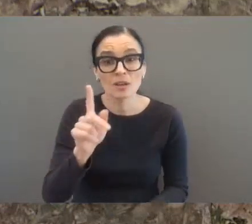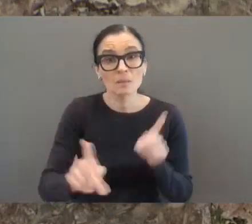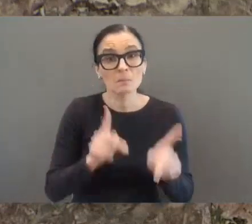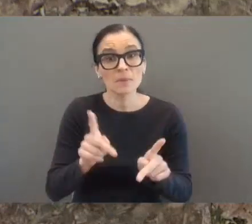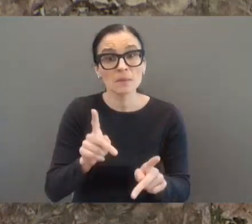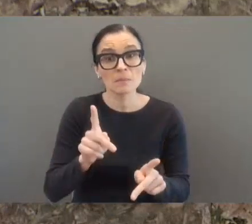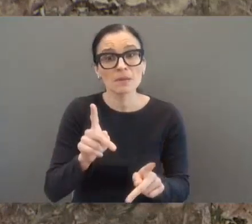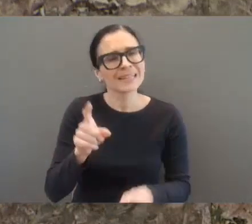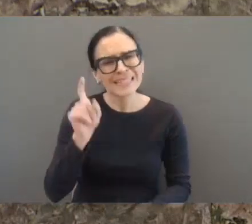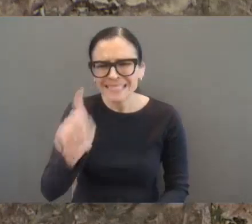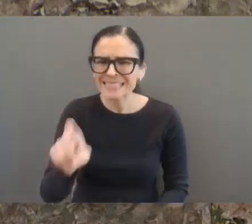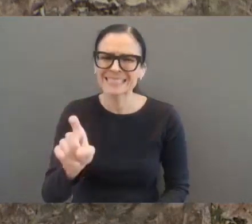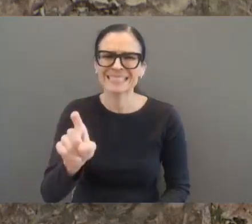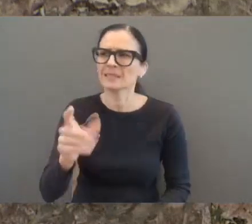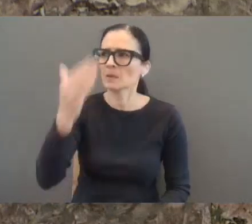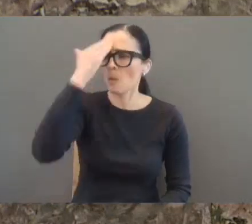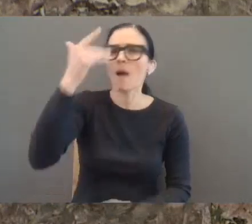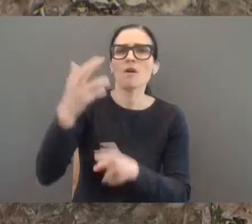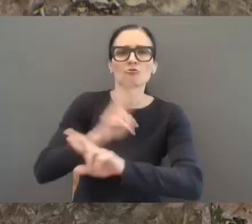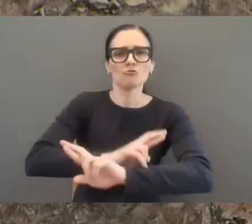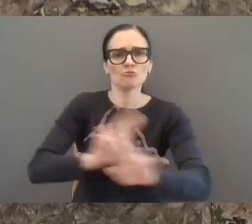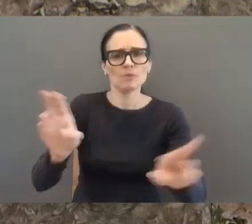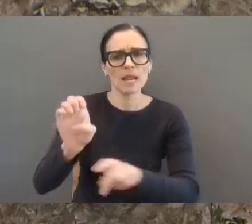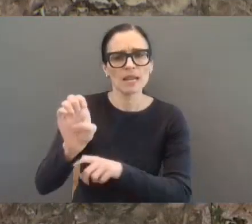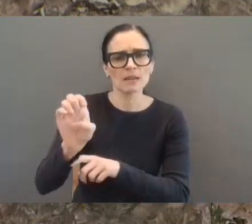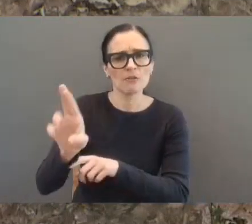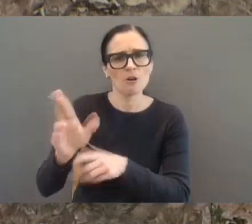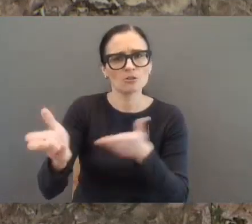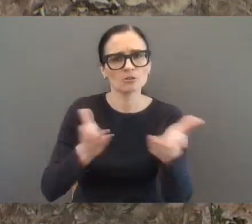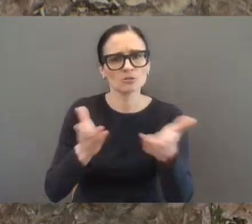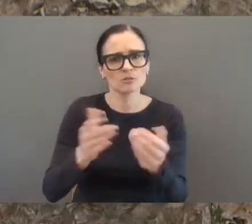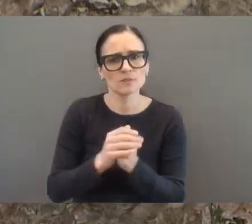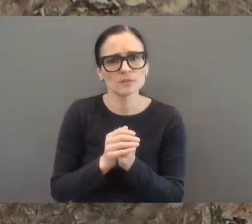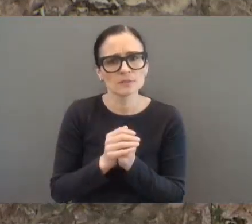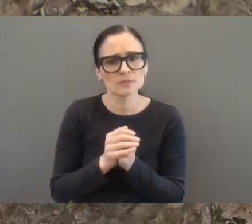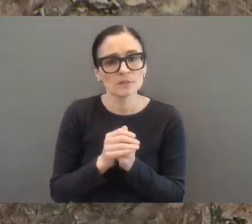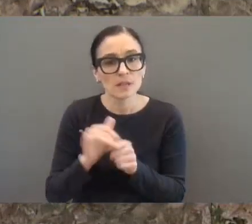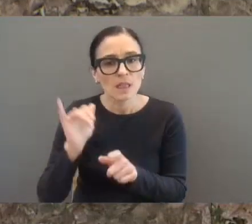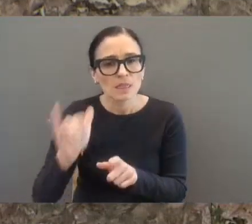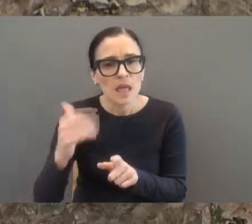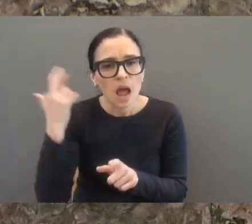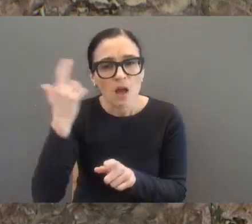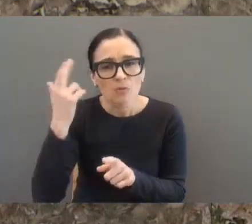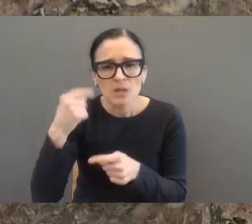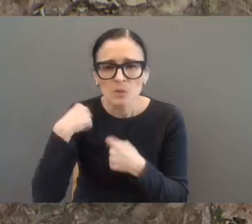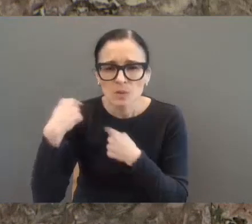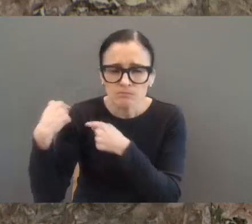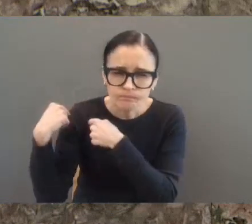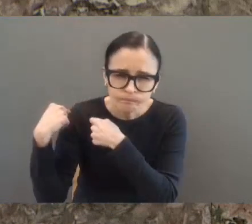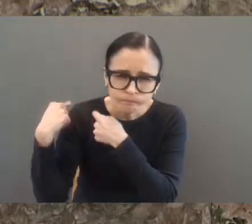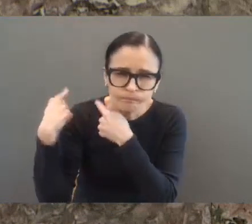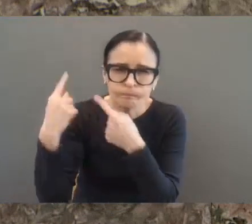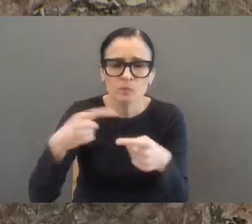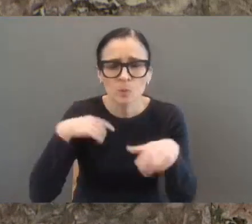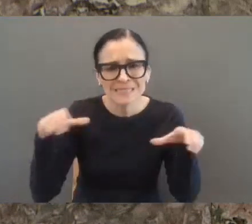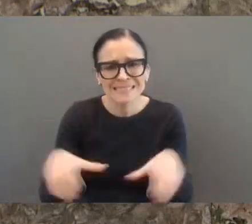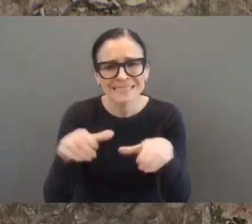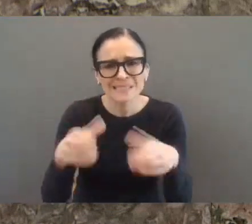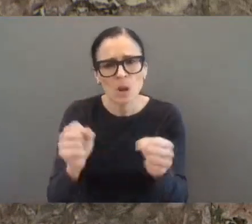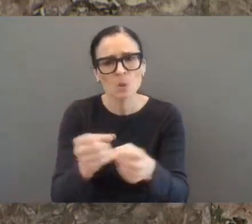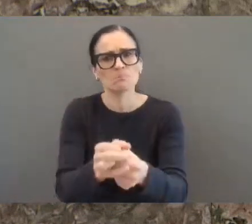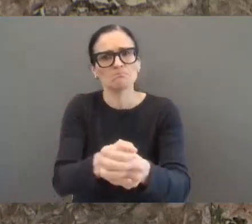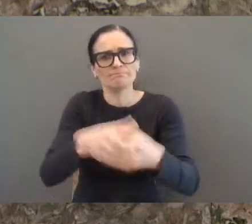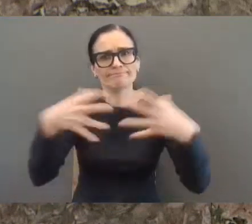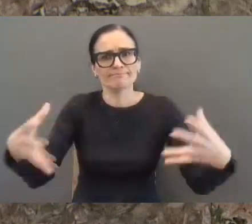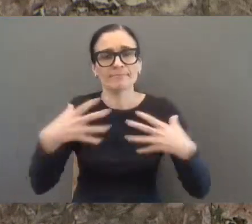system, and that's why we have been taking action for years in building and bolstering that healthcare workforce that we know